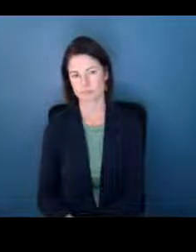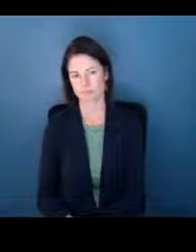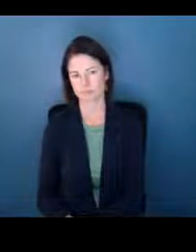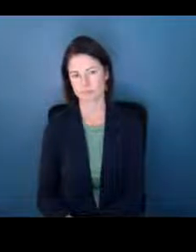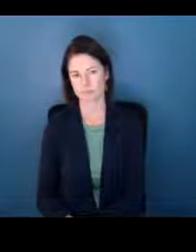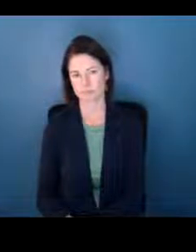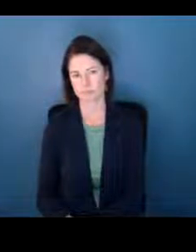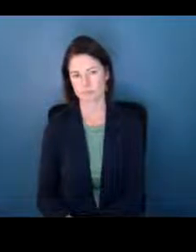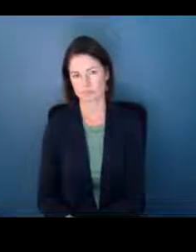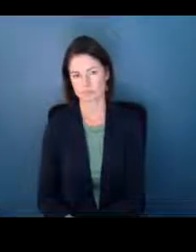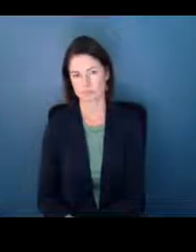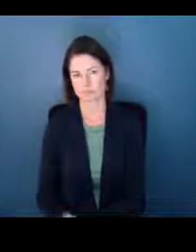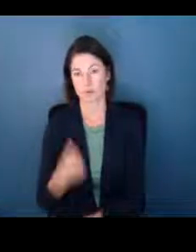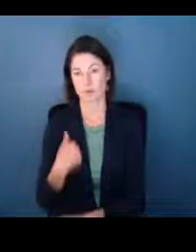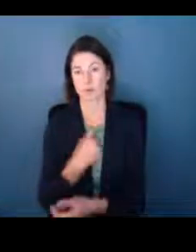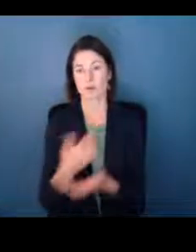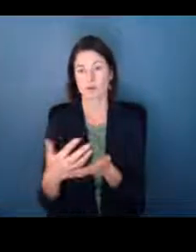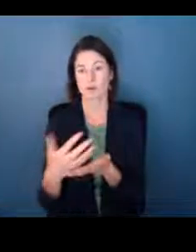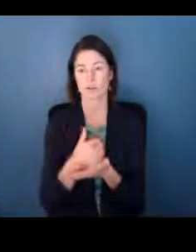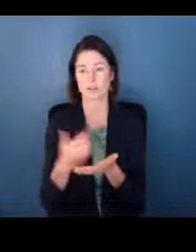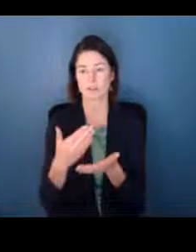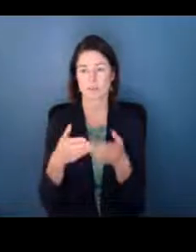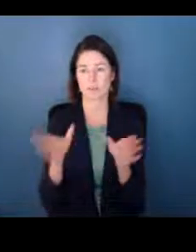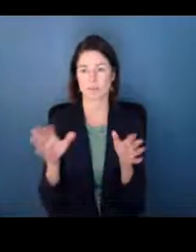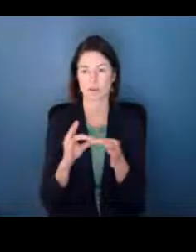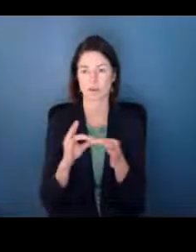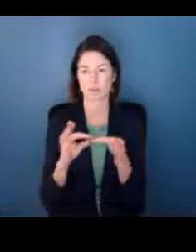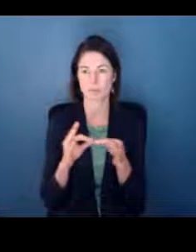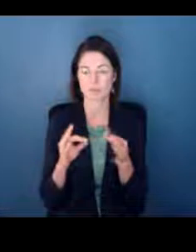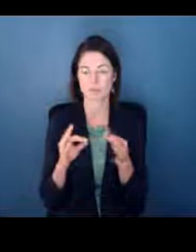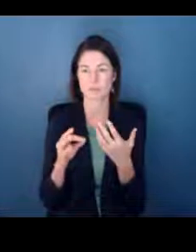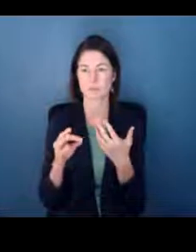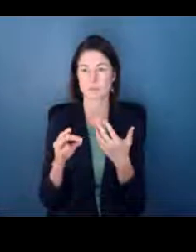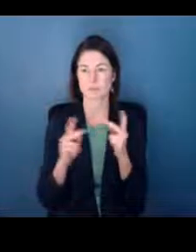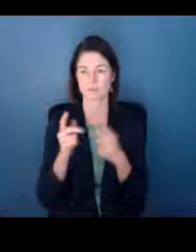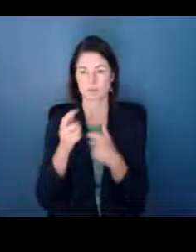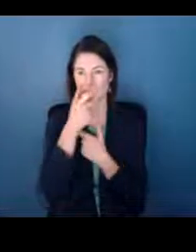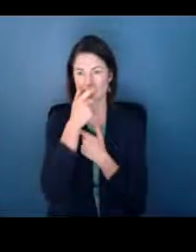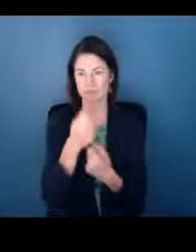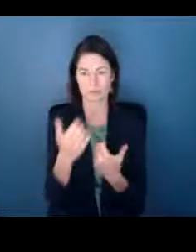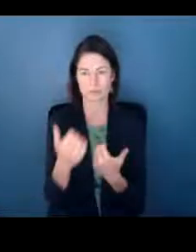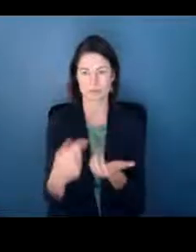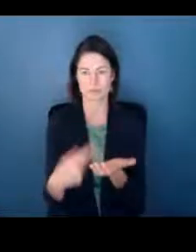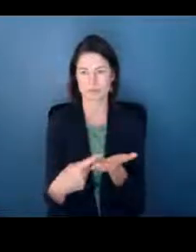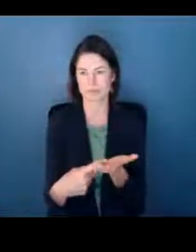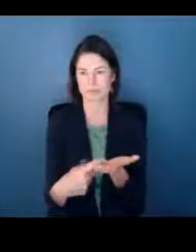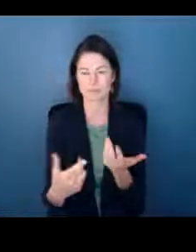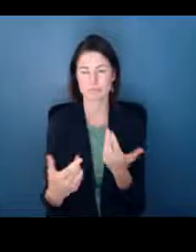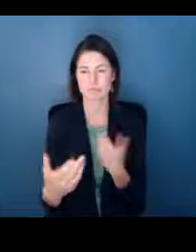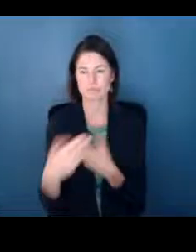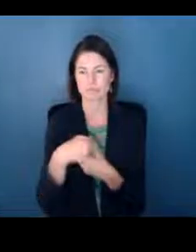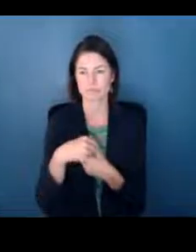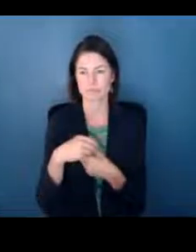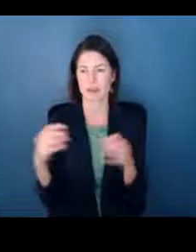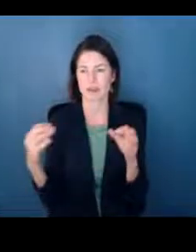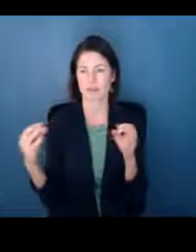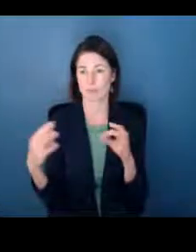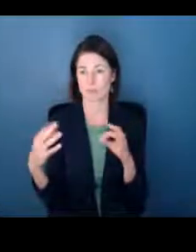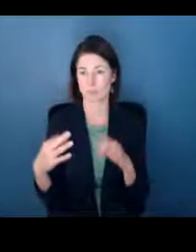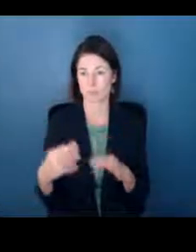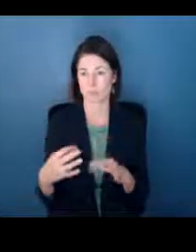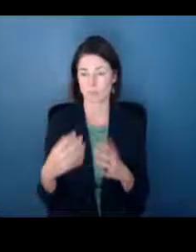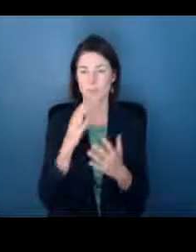collecting any public comments that stakeholders may have on the report, and we'll be putting out a final report based on those comments we received sometime in